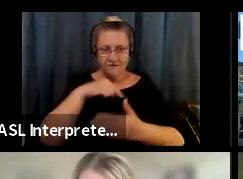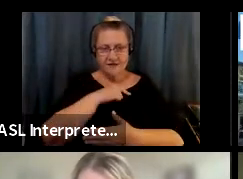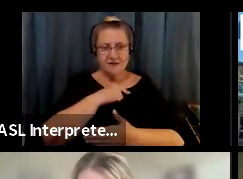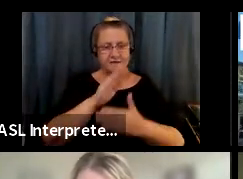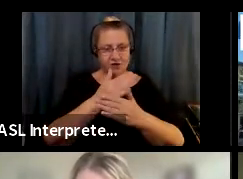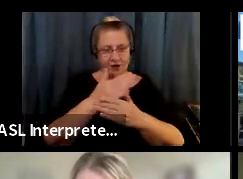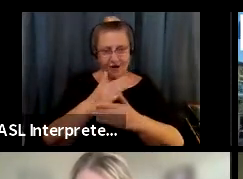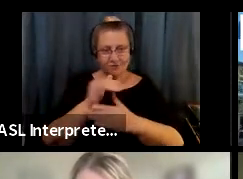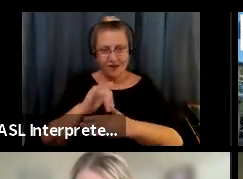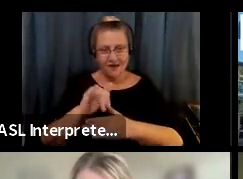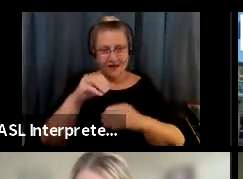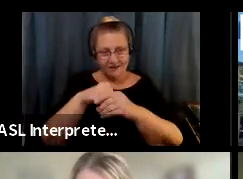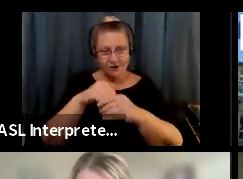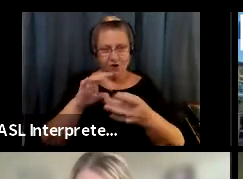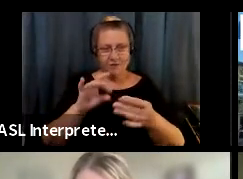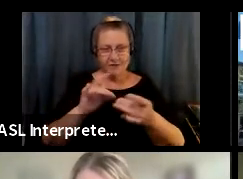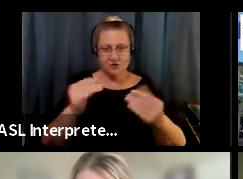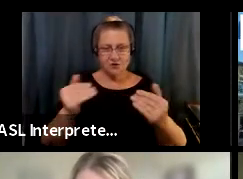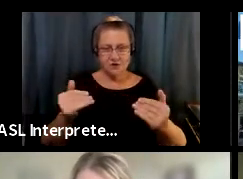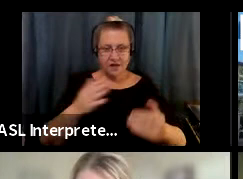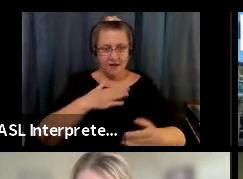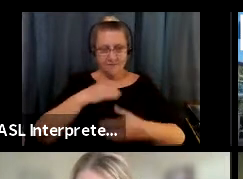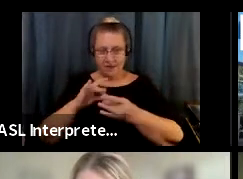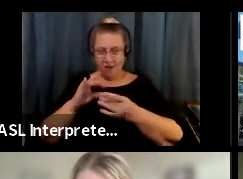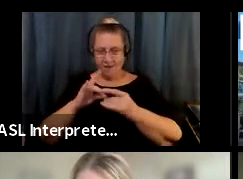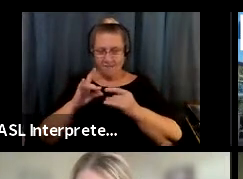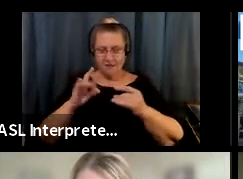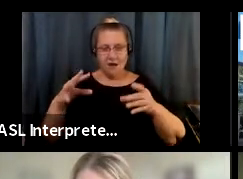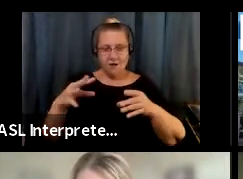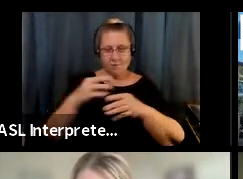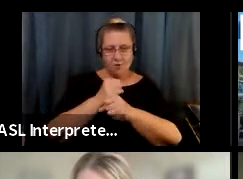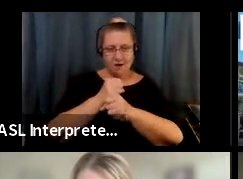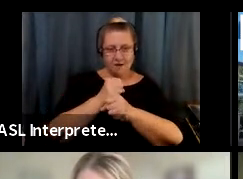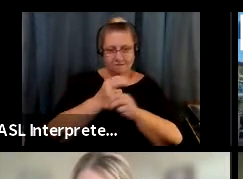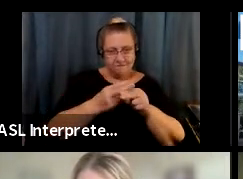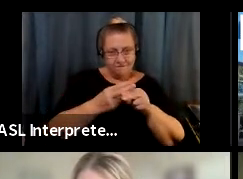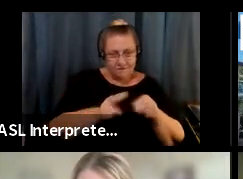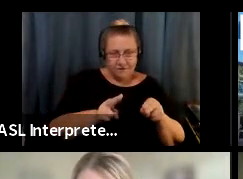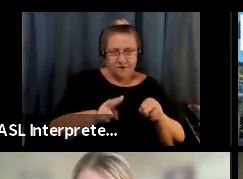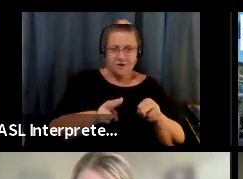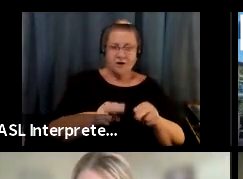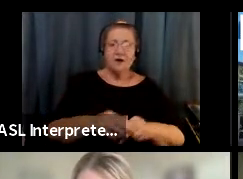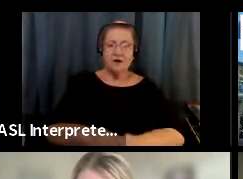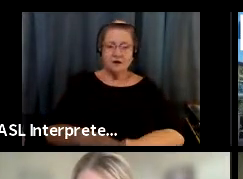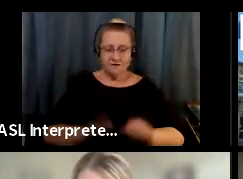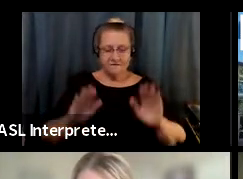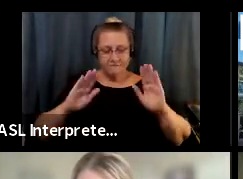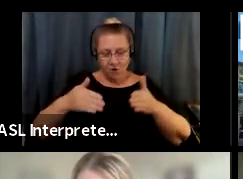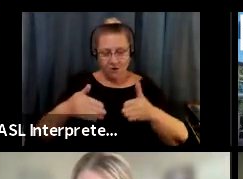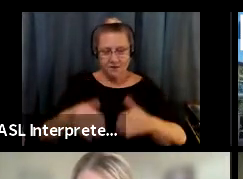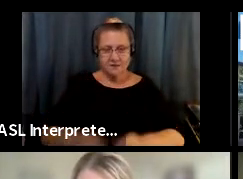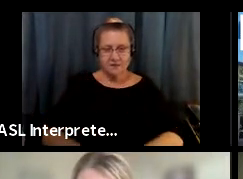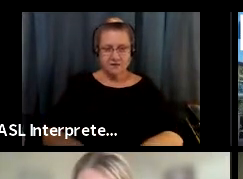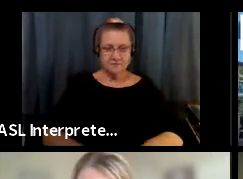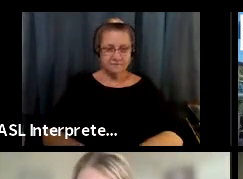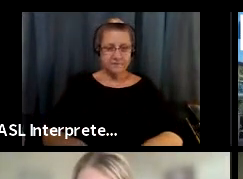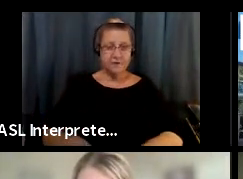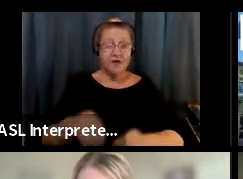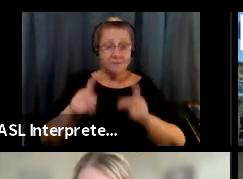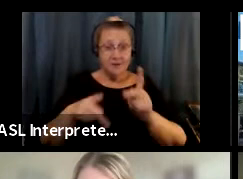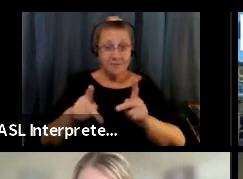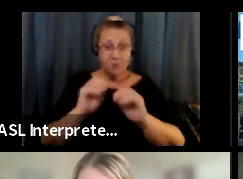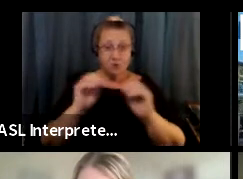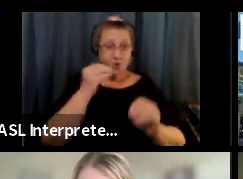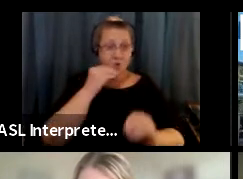My closing comments are going to be very brief and focused again on our homeless community, of which veterans are